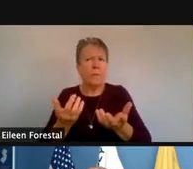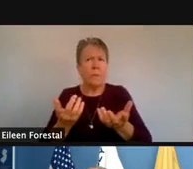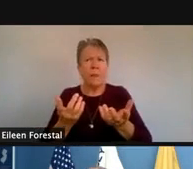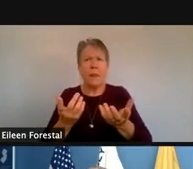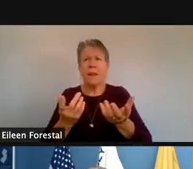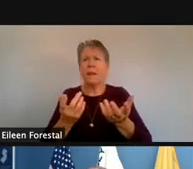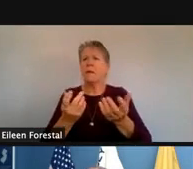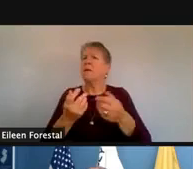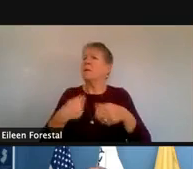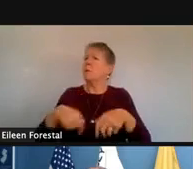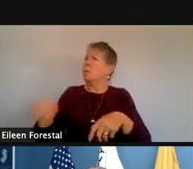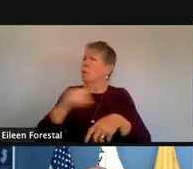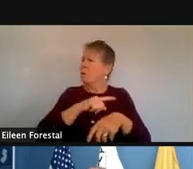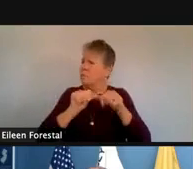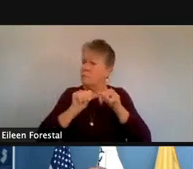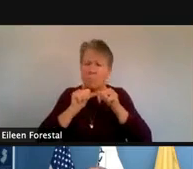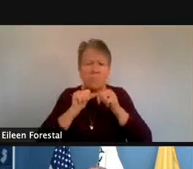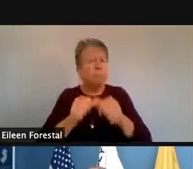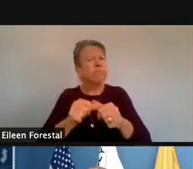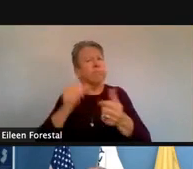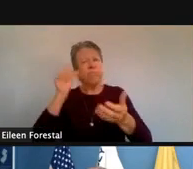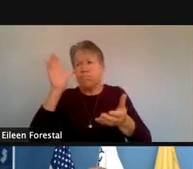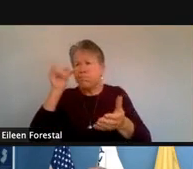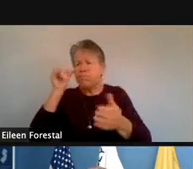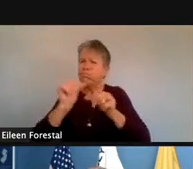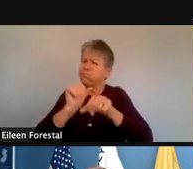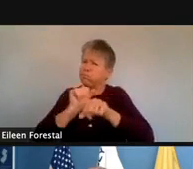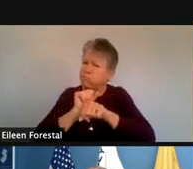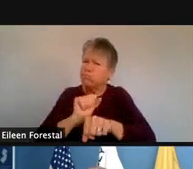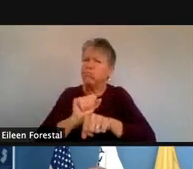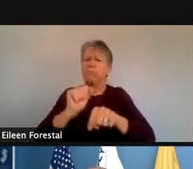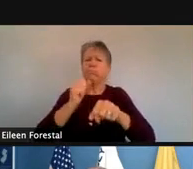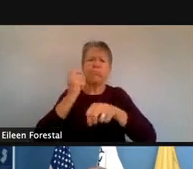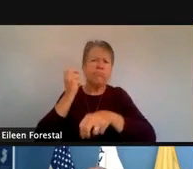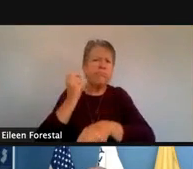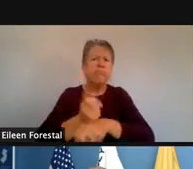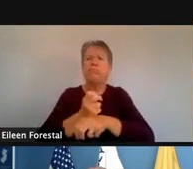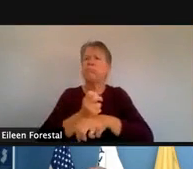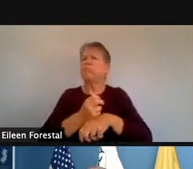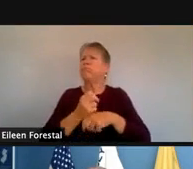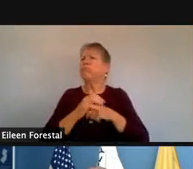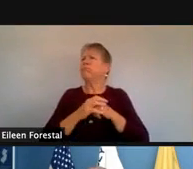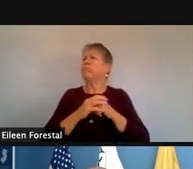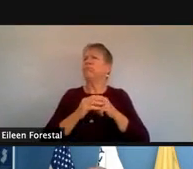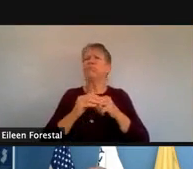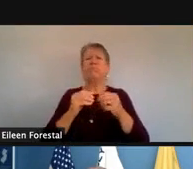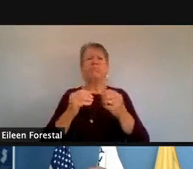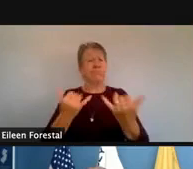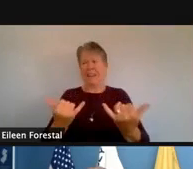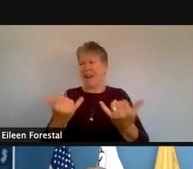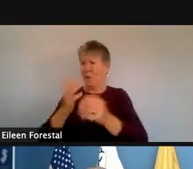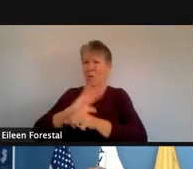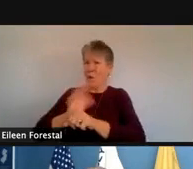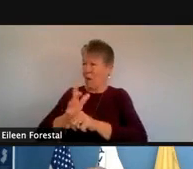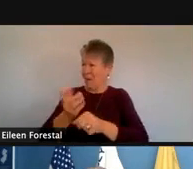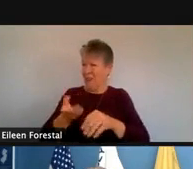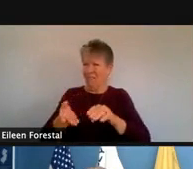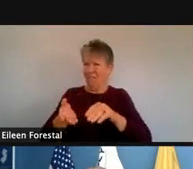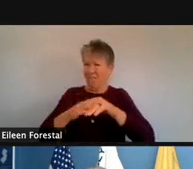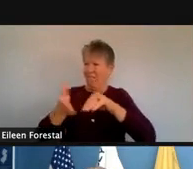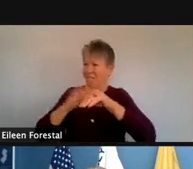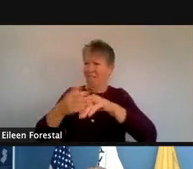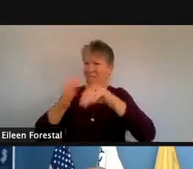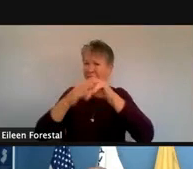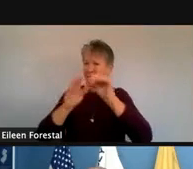the face of increasing cases in New Jersey and nationwide. Saturday, we saw the highest number of cases since early